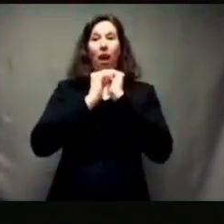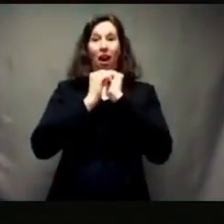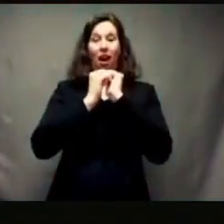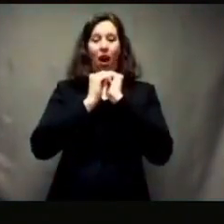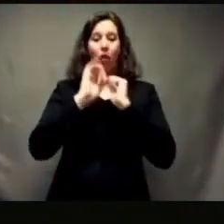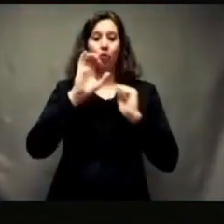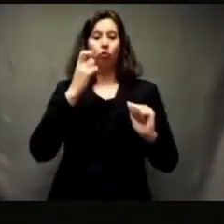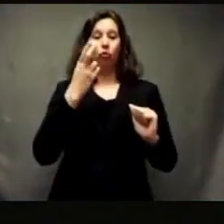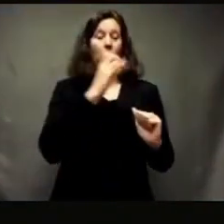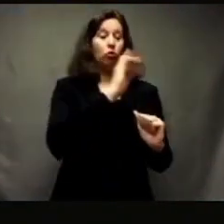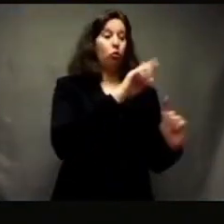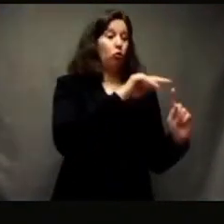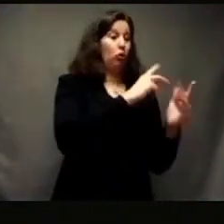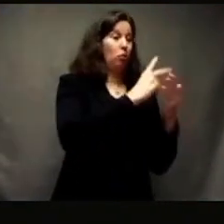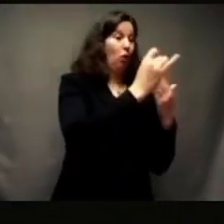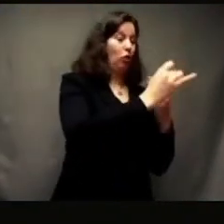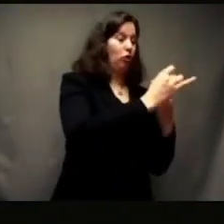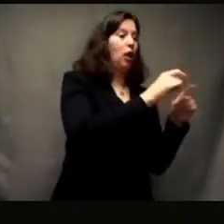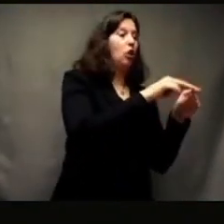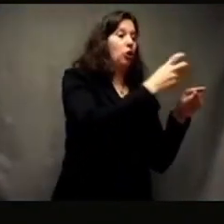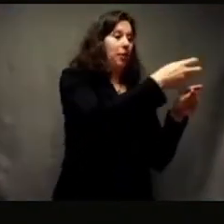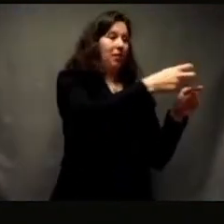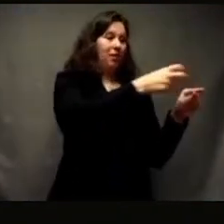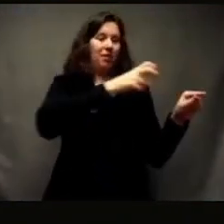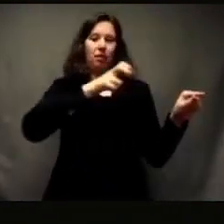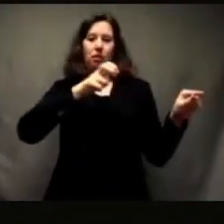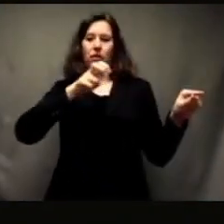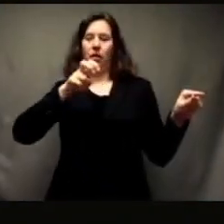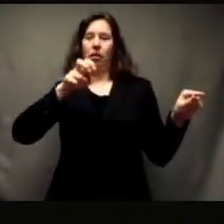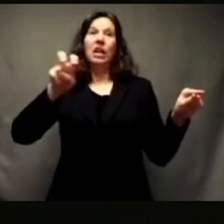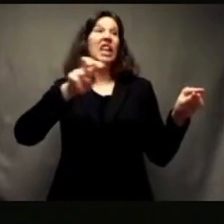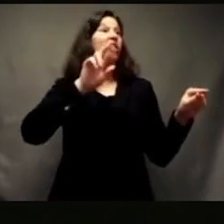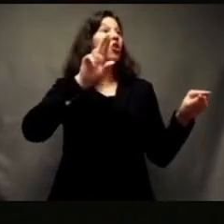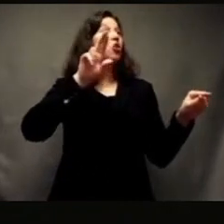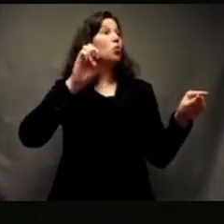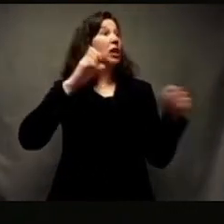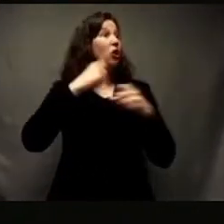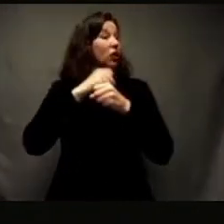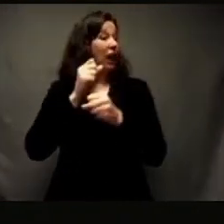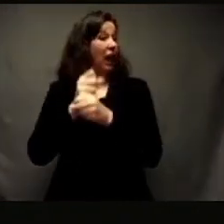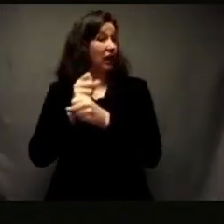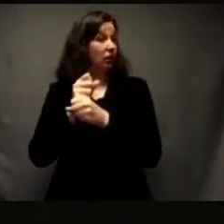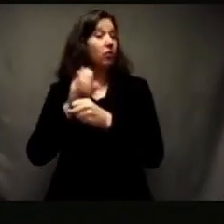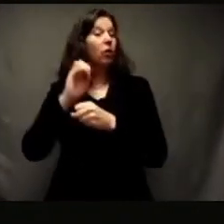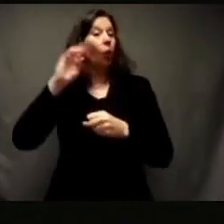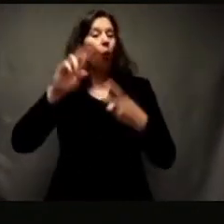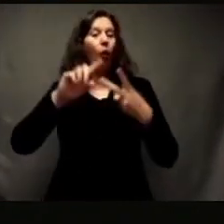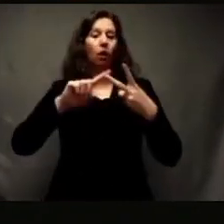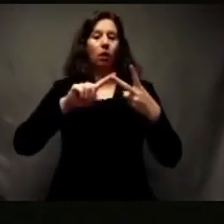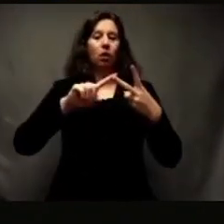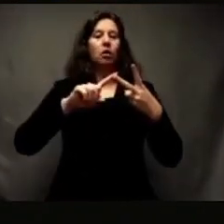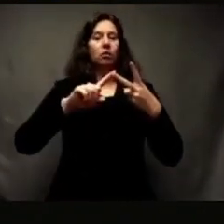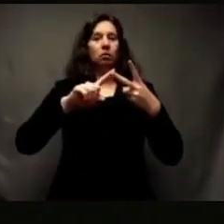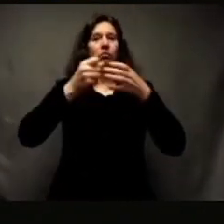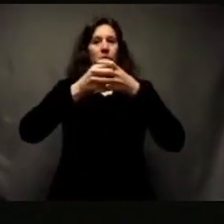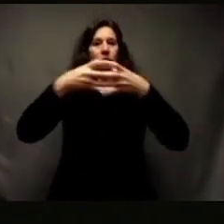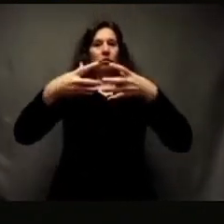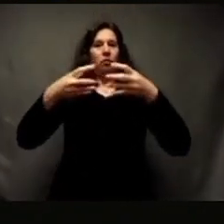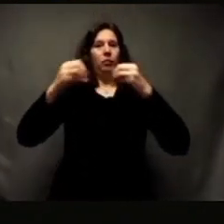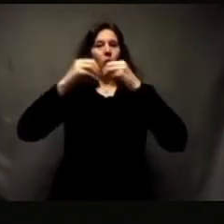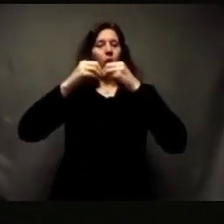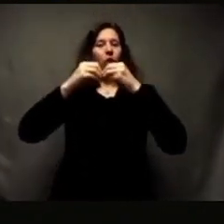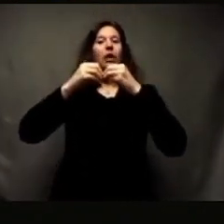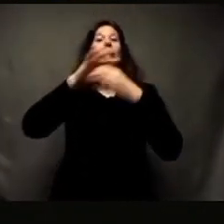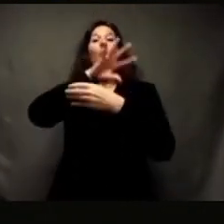ScratchJr project could be transitioned and either recreated or expanded upon in Scratch.